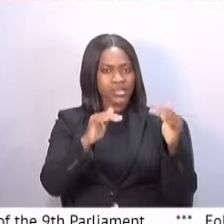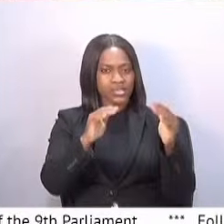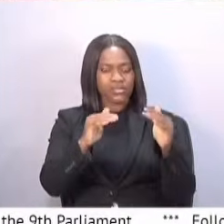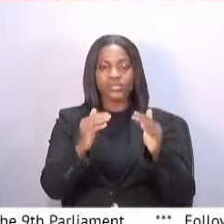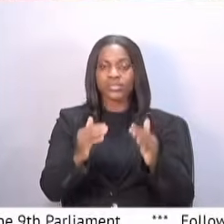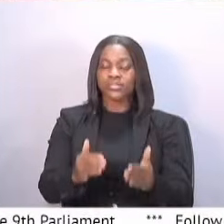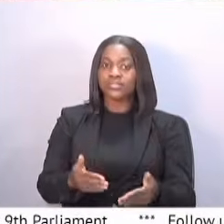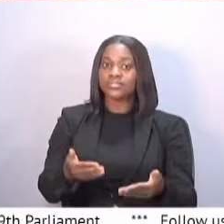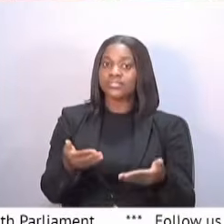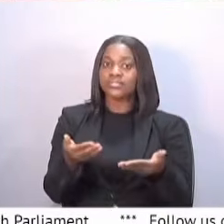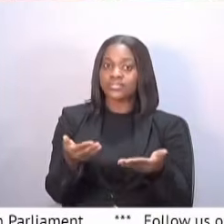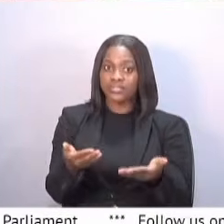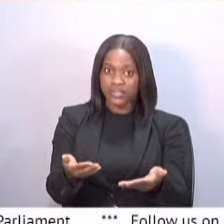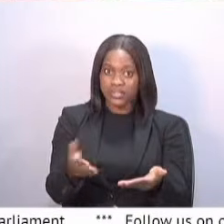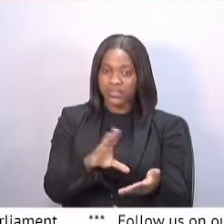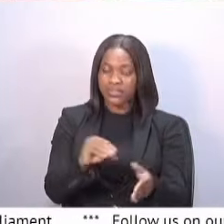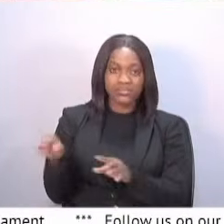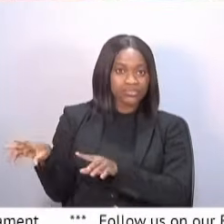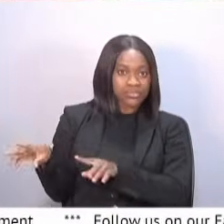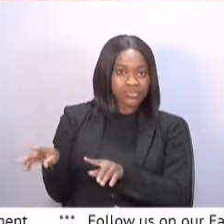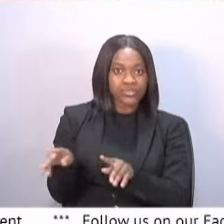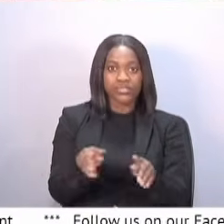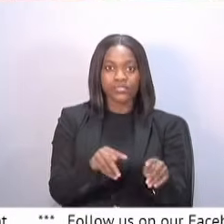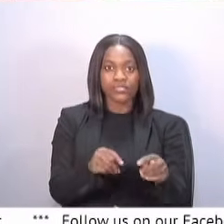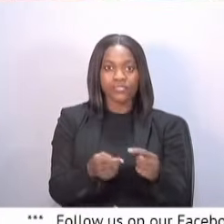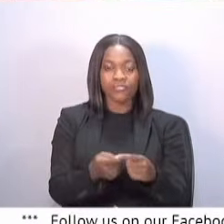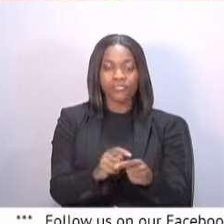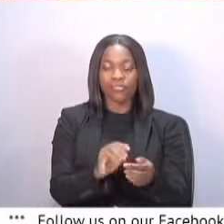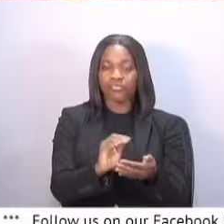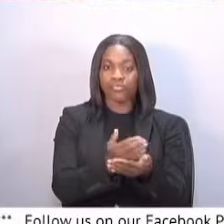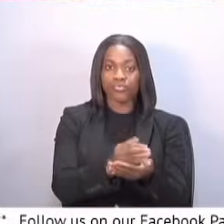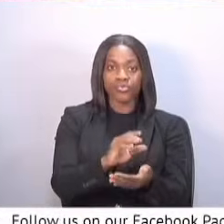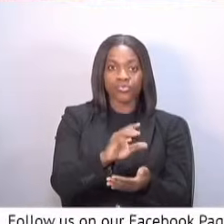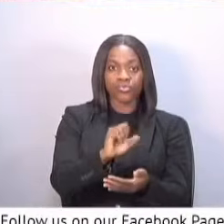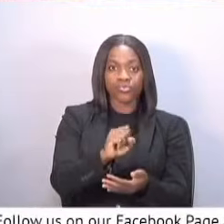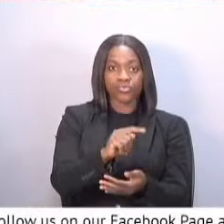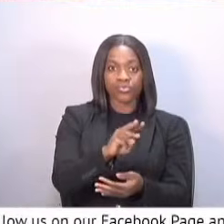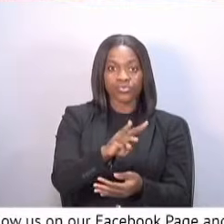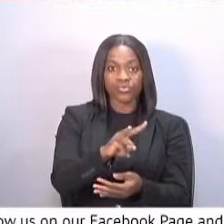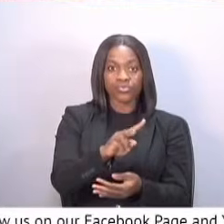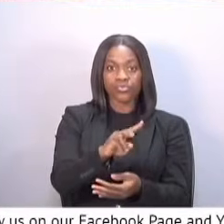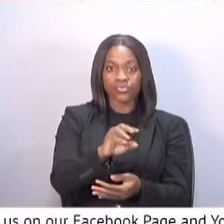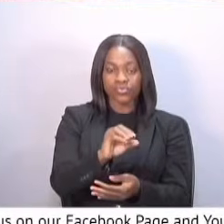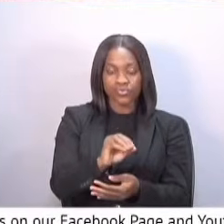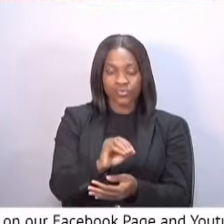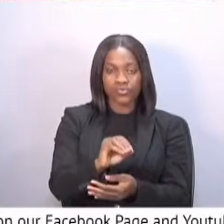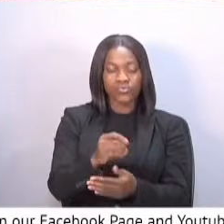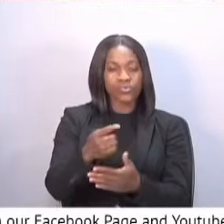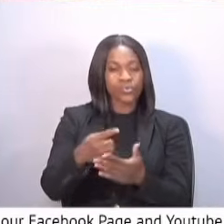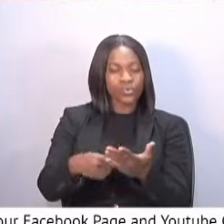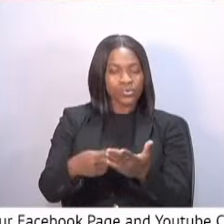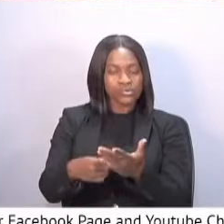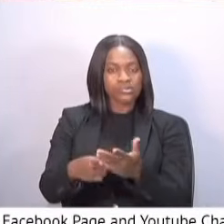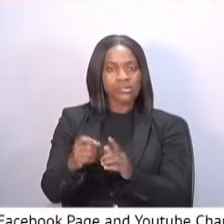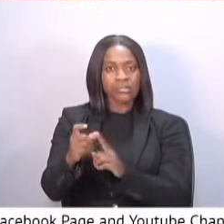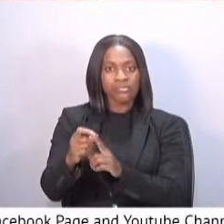be issued and transferred from cook stoves to compost and rice